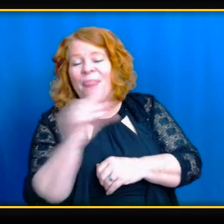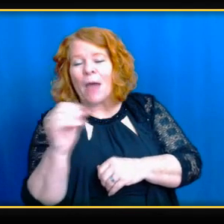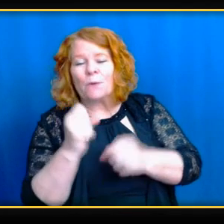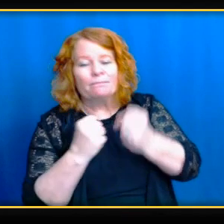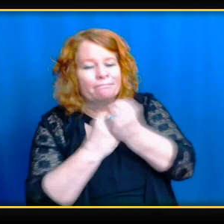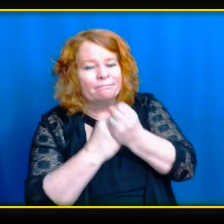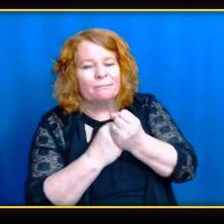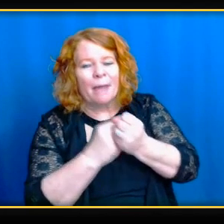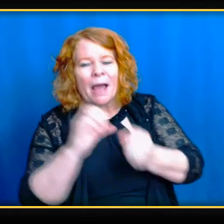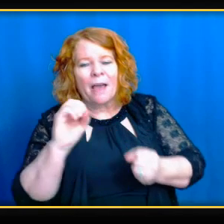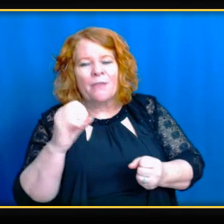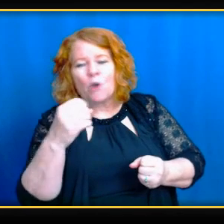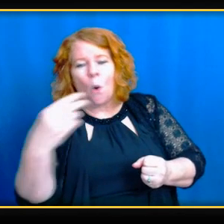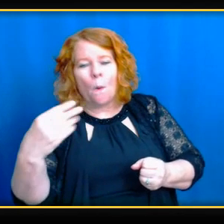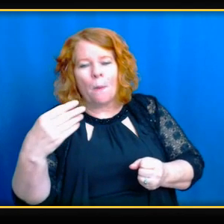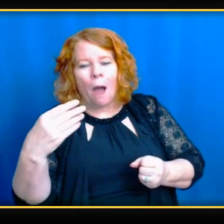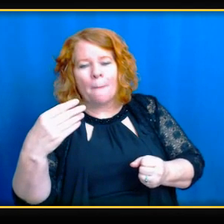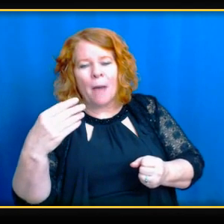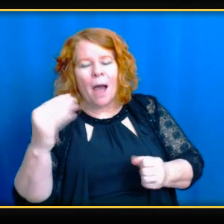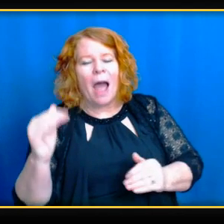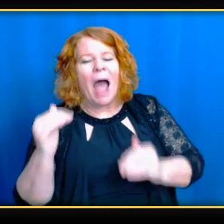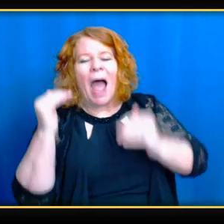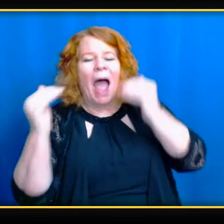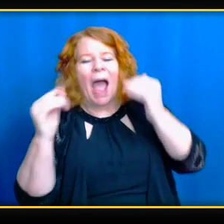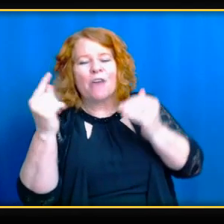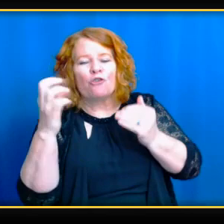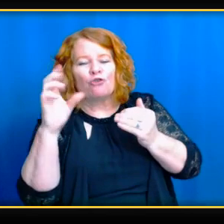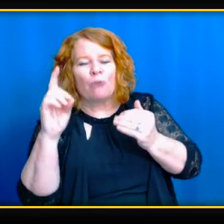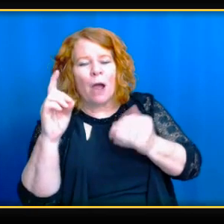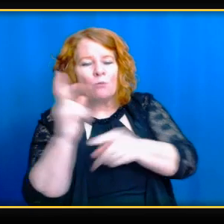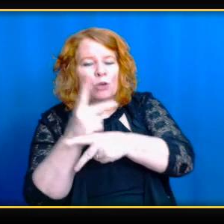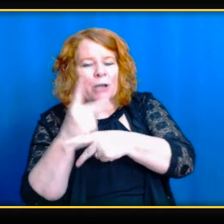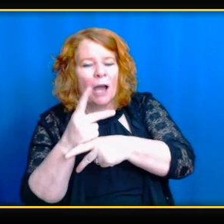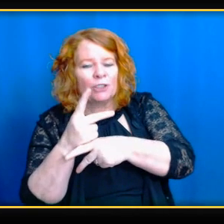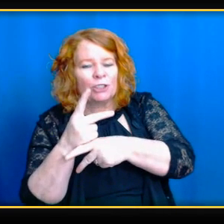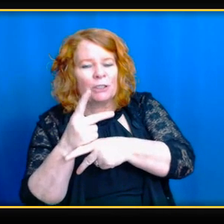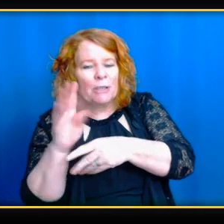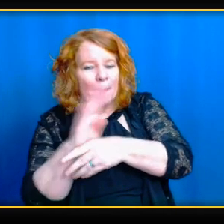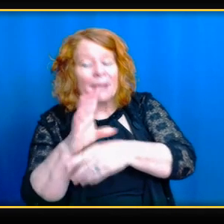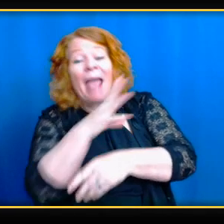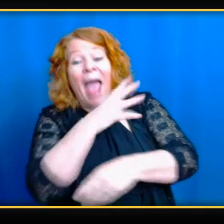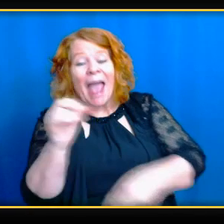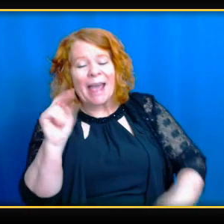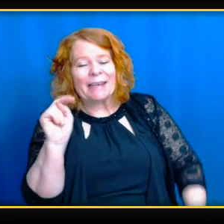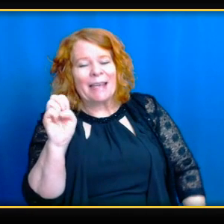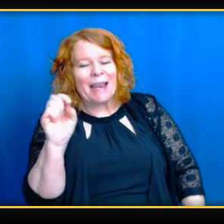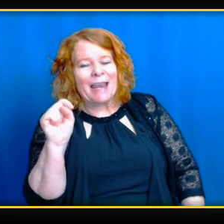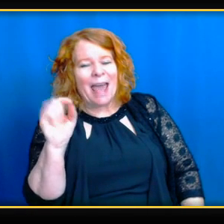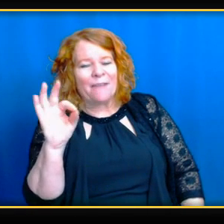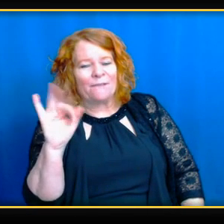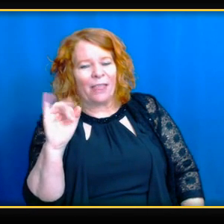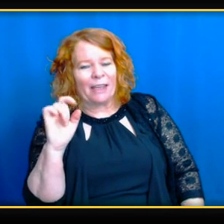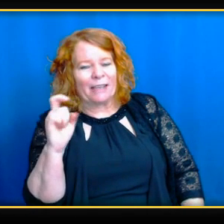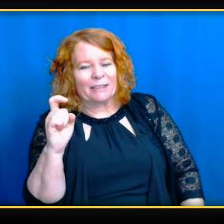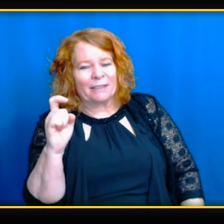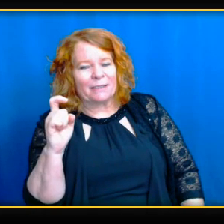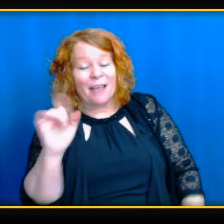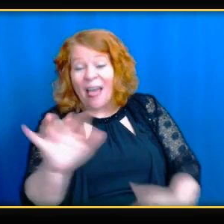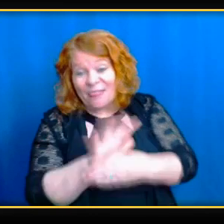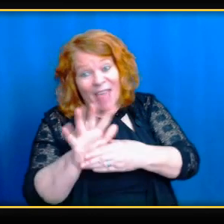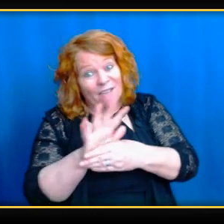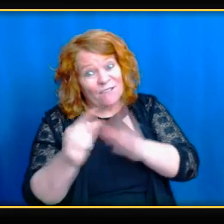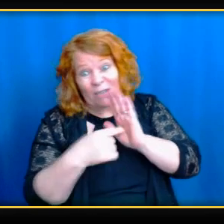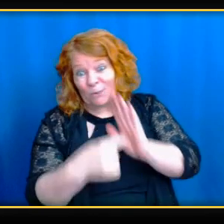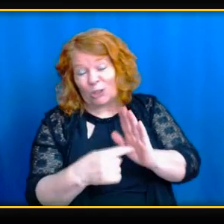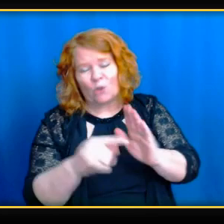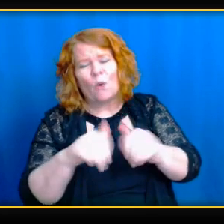Ground production company and Netflix. And I think you see in that film the importance of the voices of